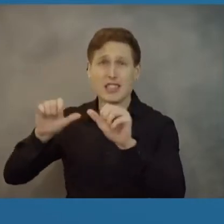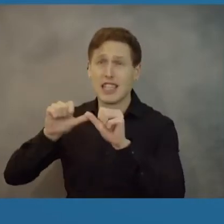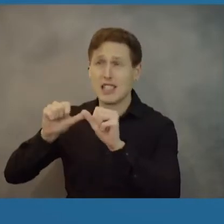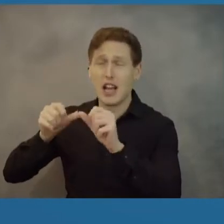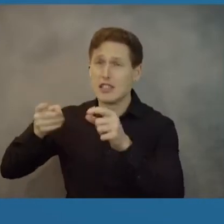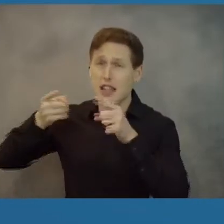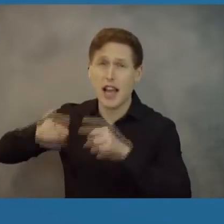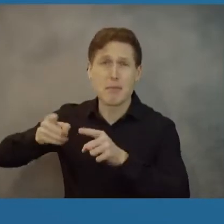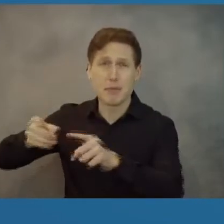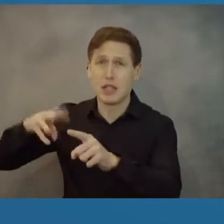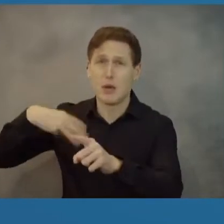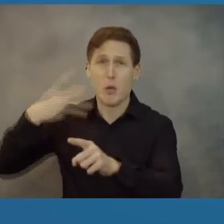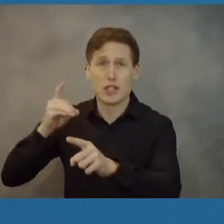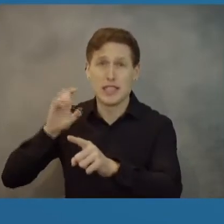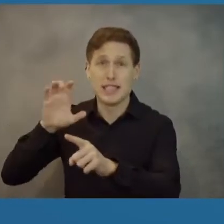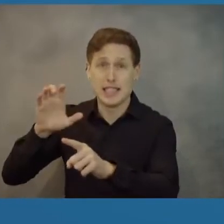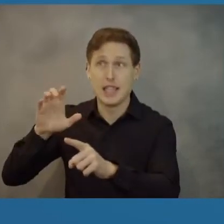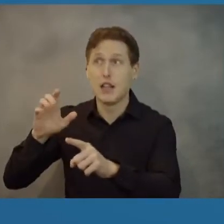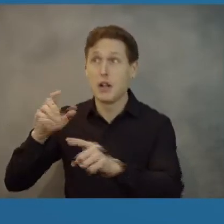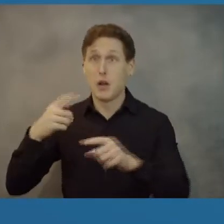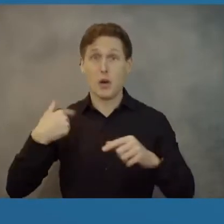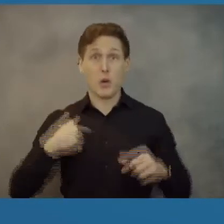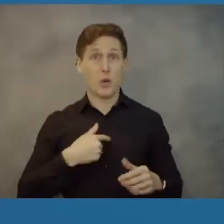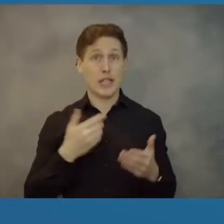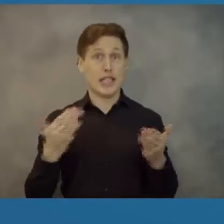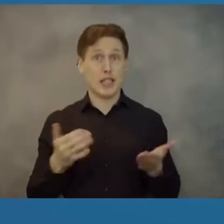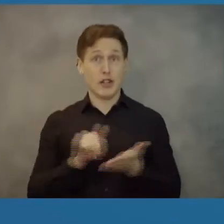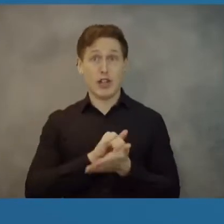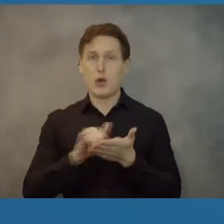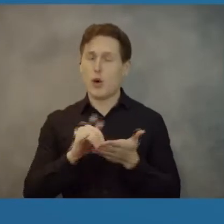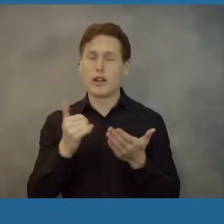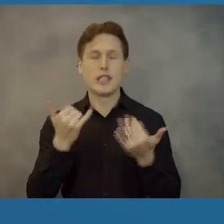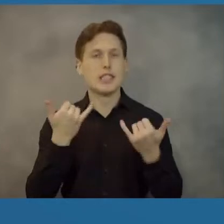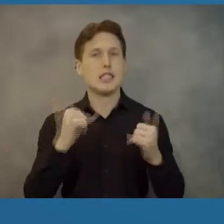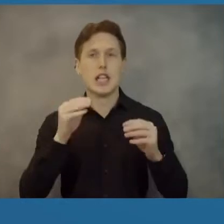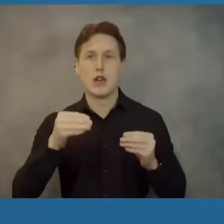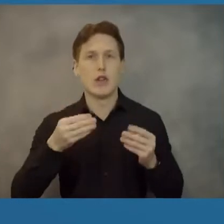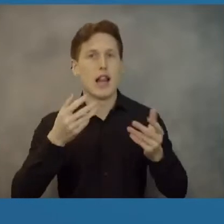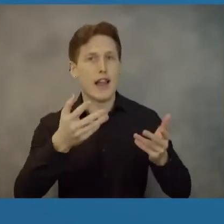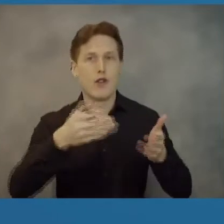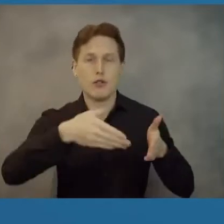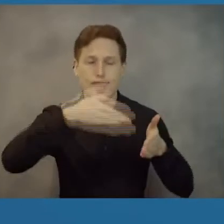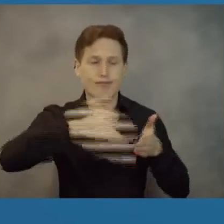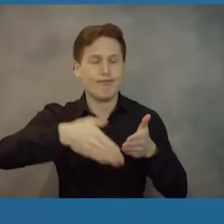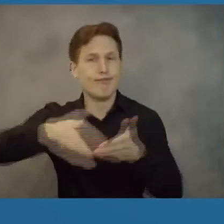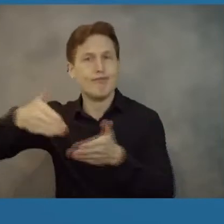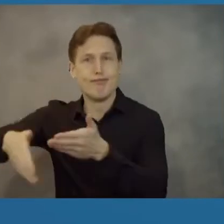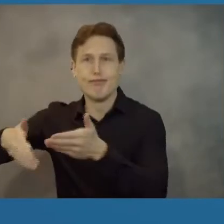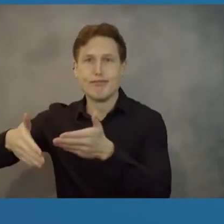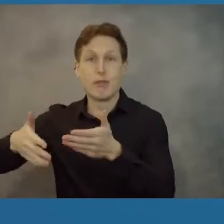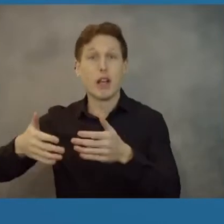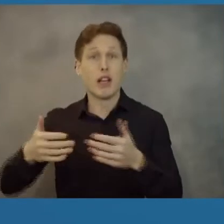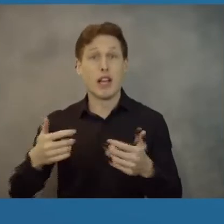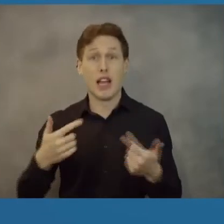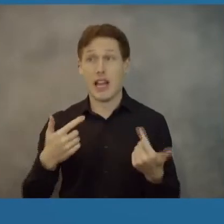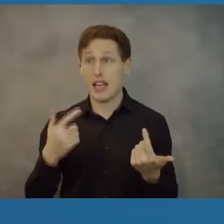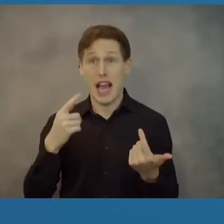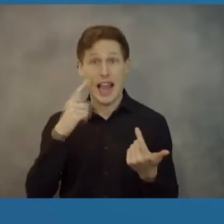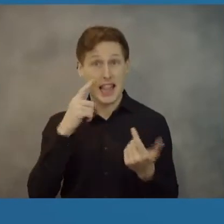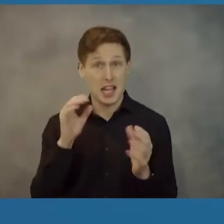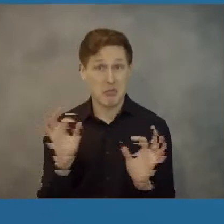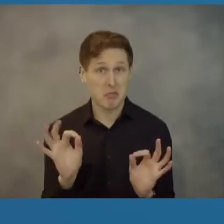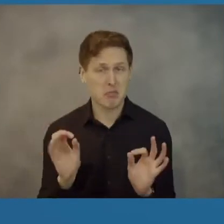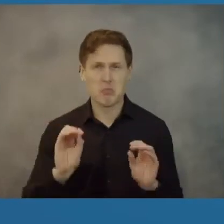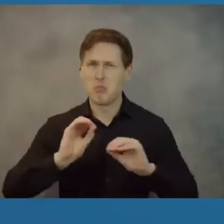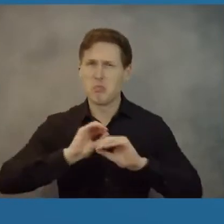Washington, we still delivered for the people of New York. We still got it done. And I would not take that for granted. We worked through